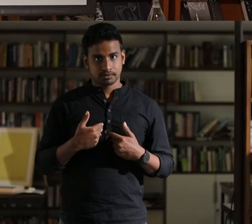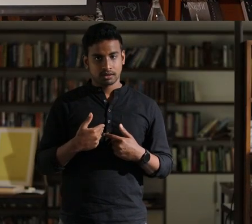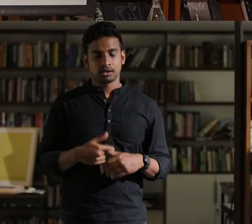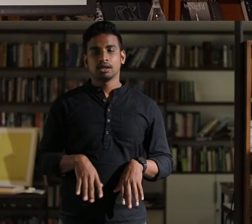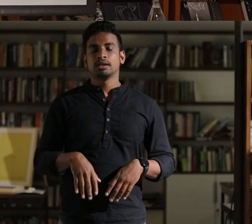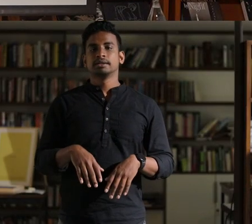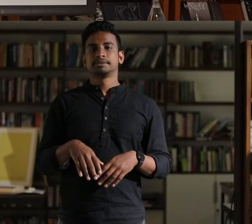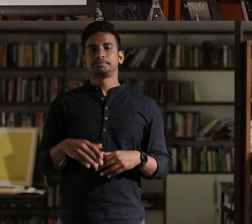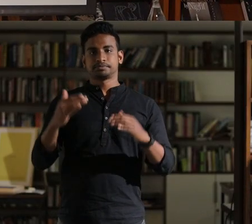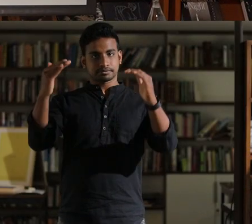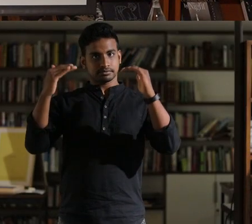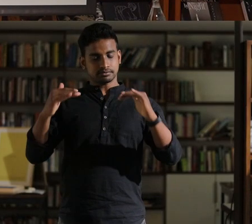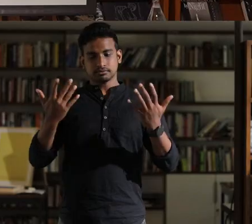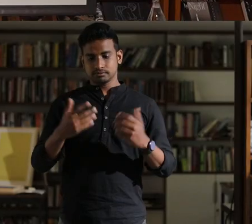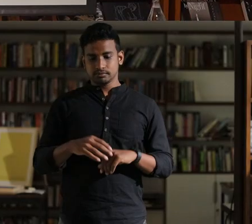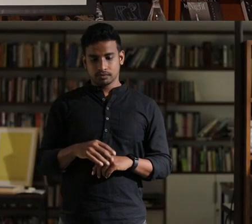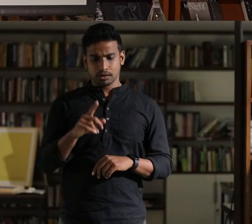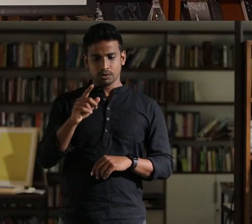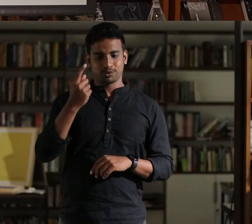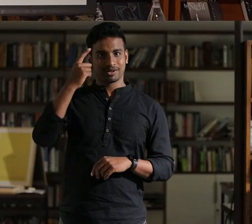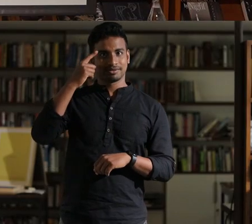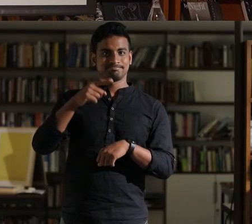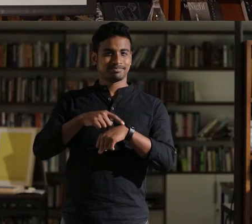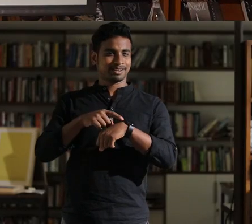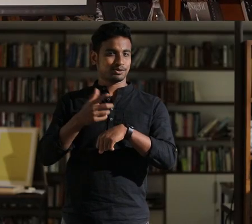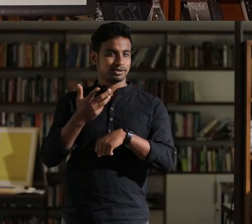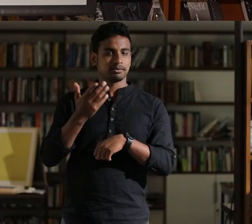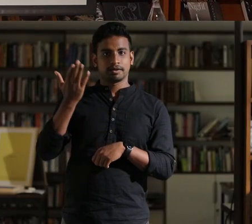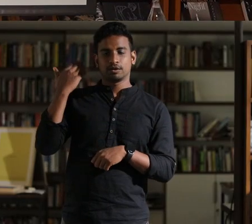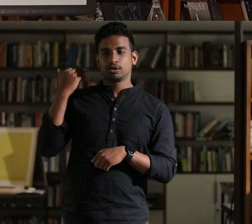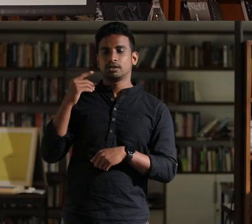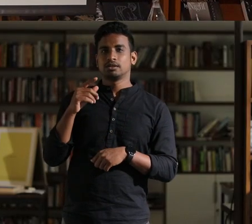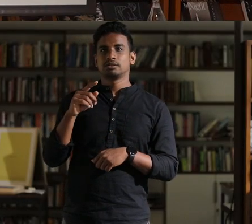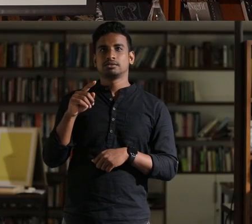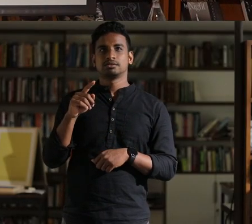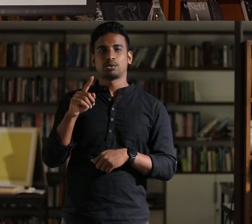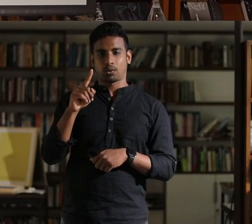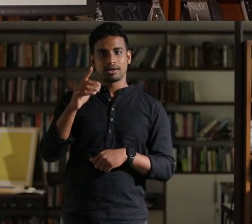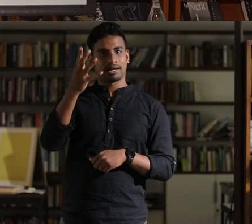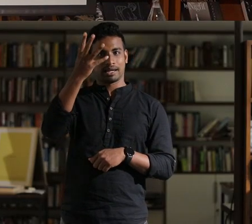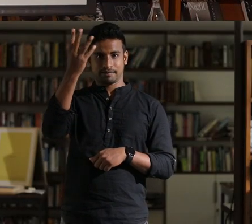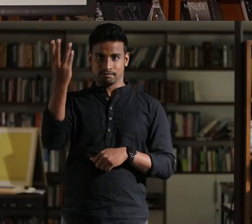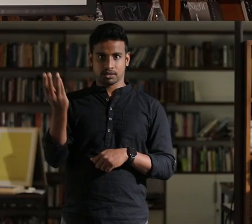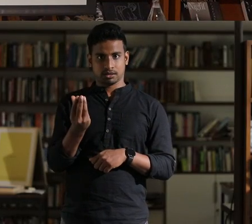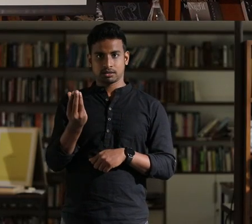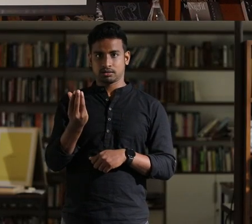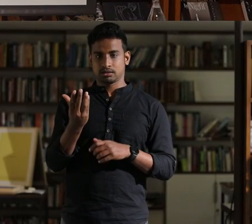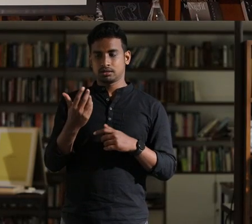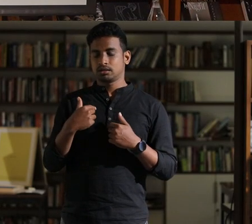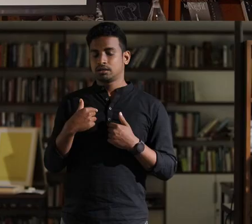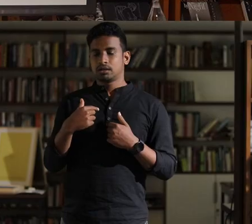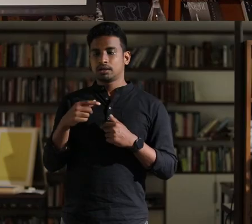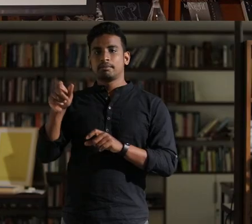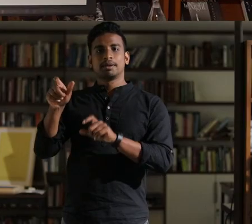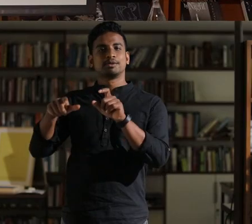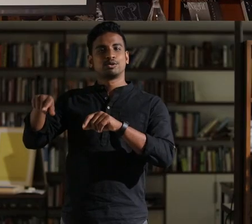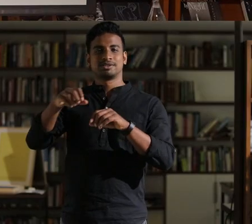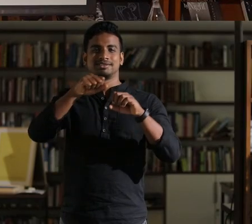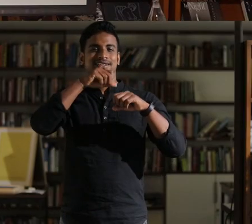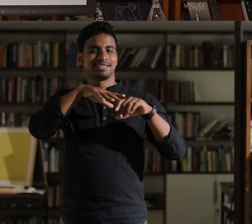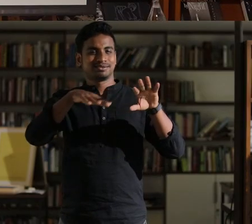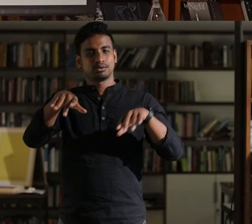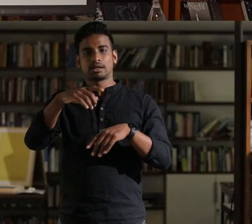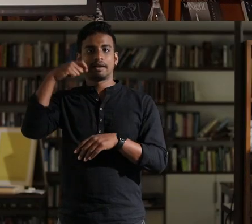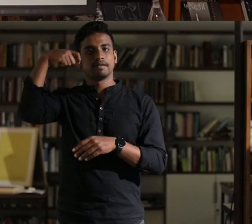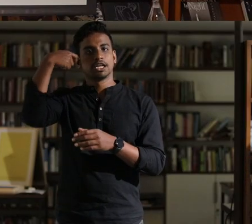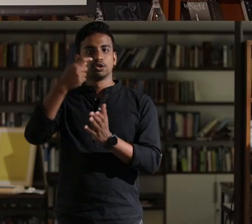comes to my mind in this project was one evening, because the thing was when people went out with the video cameras, they came back